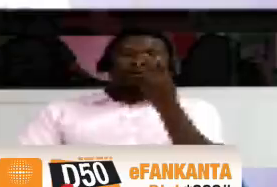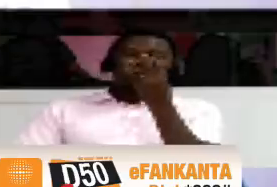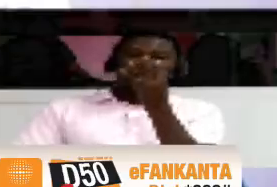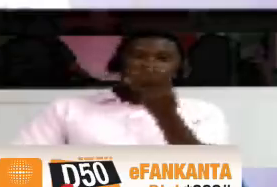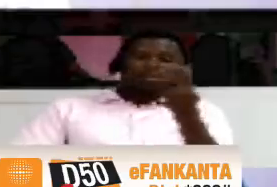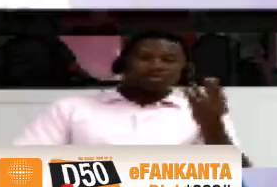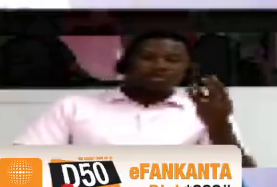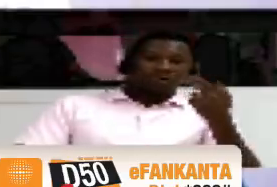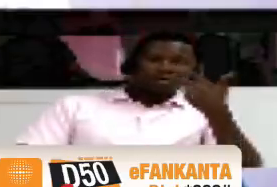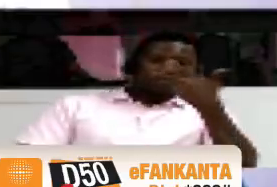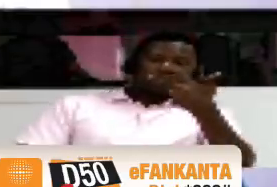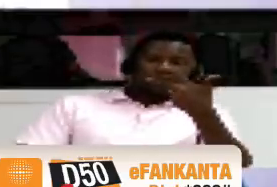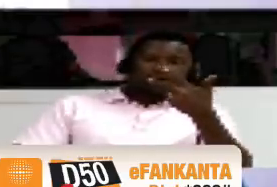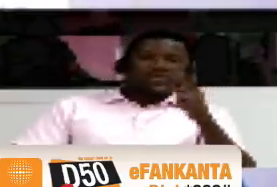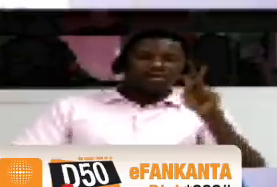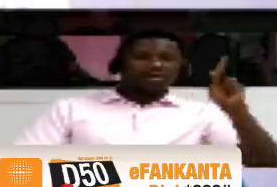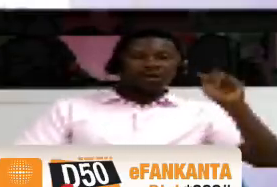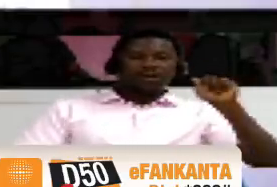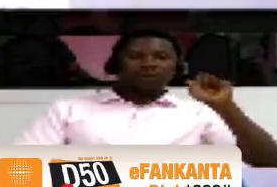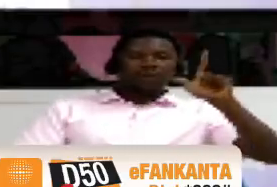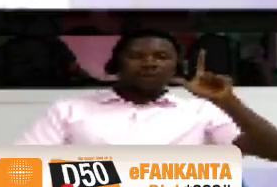448 Kalilu